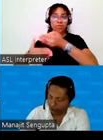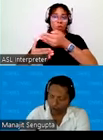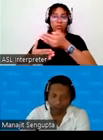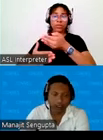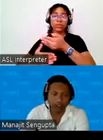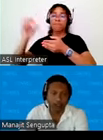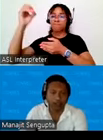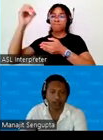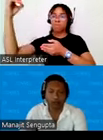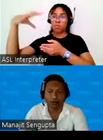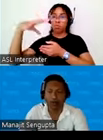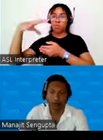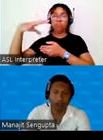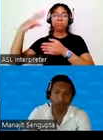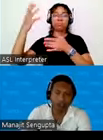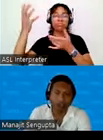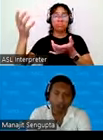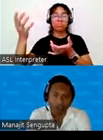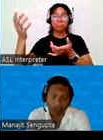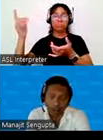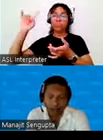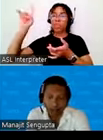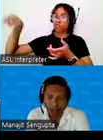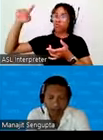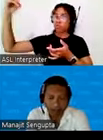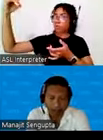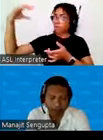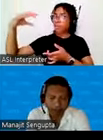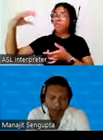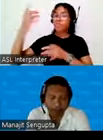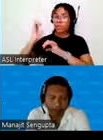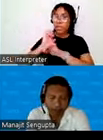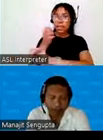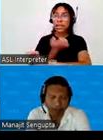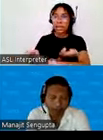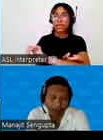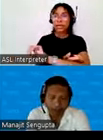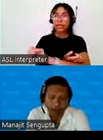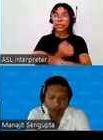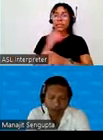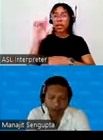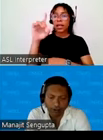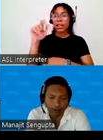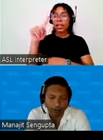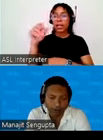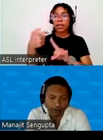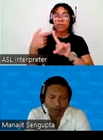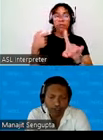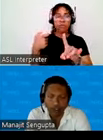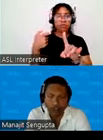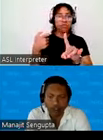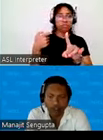solar energy, and the solar energy data sets for this study come from the National Solar Radiation